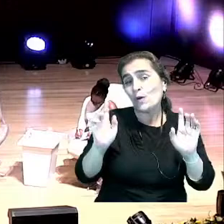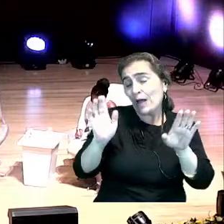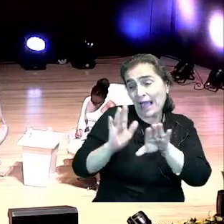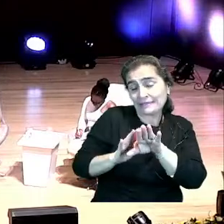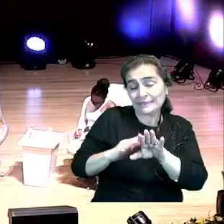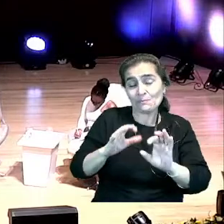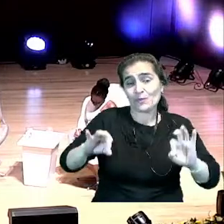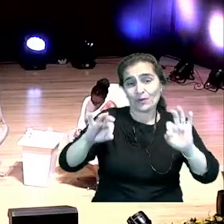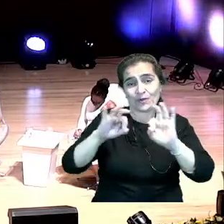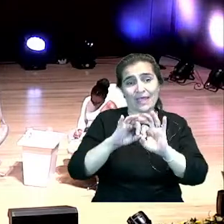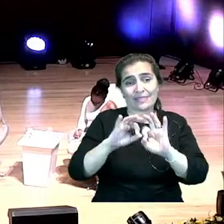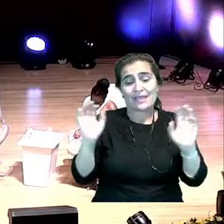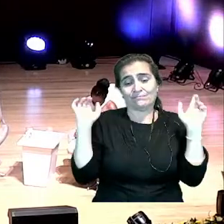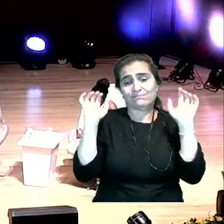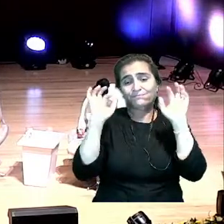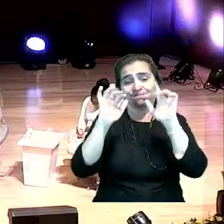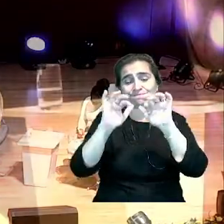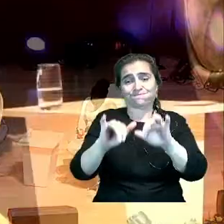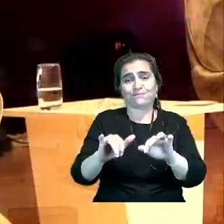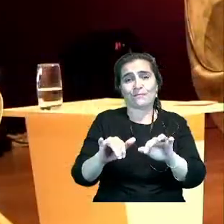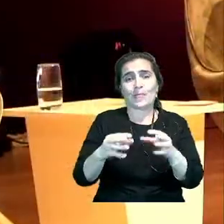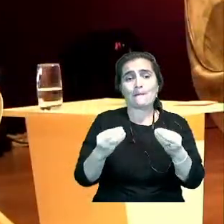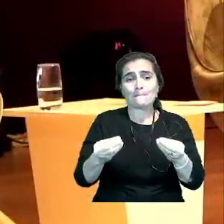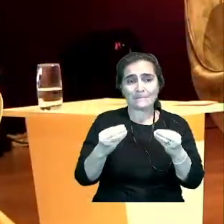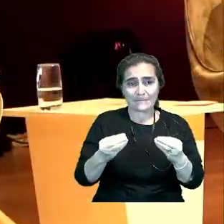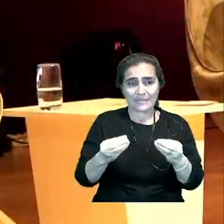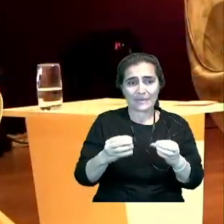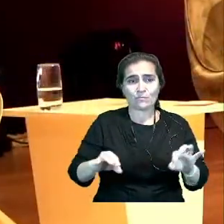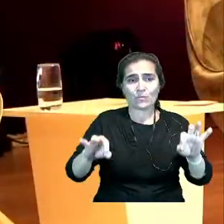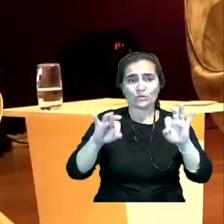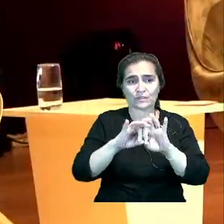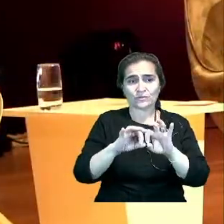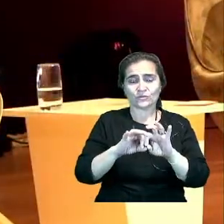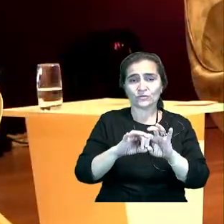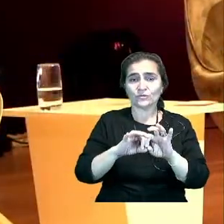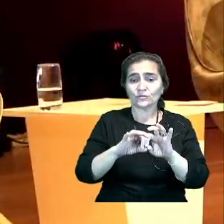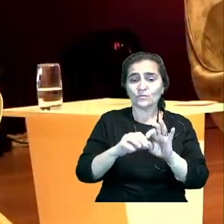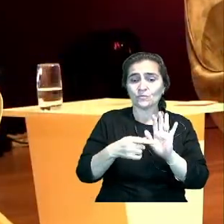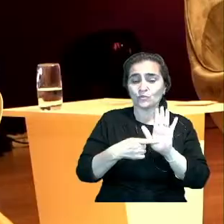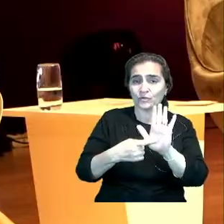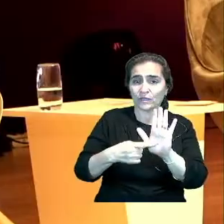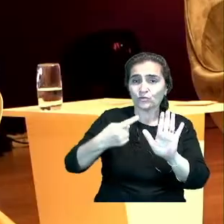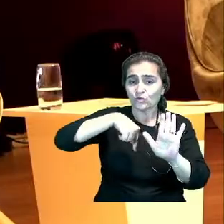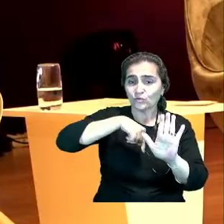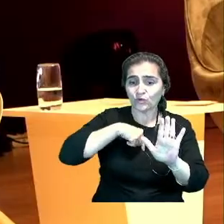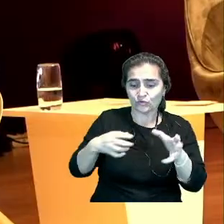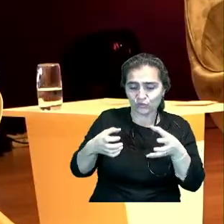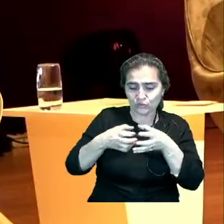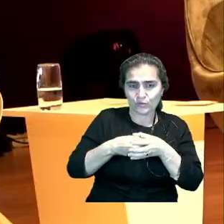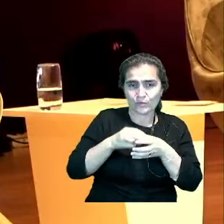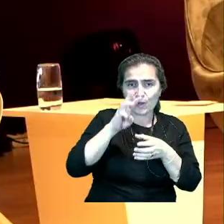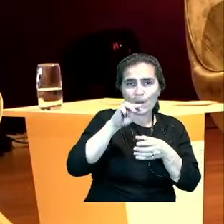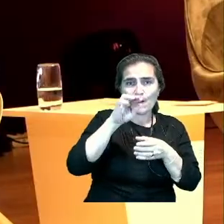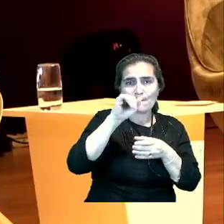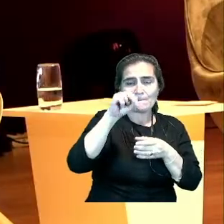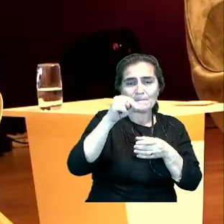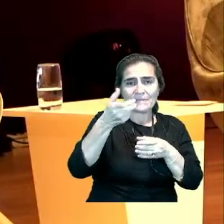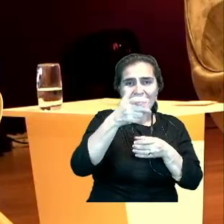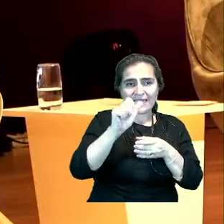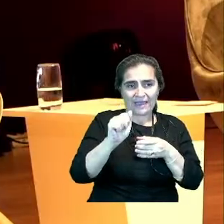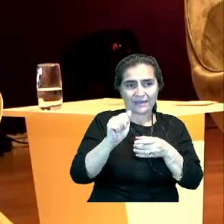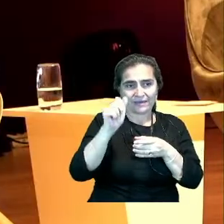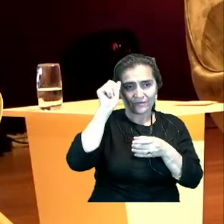excuse. We had to come together so that each one of us could reinforce that idea. We had the Minga. Remember